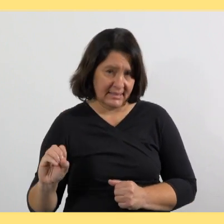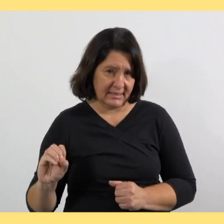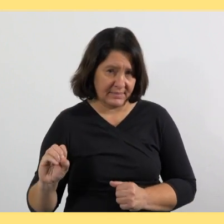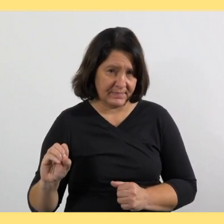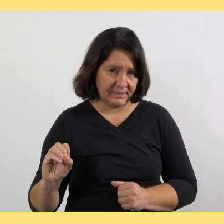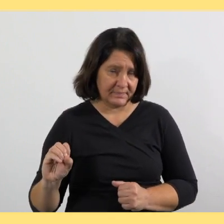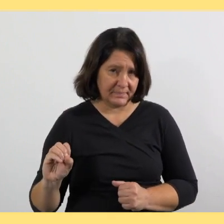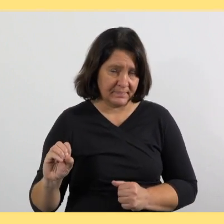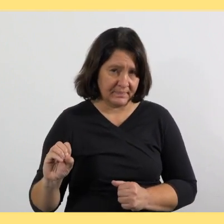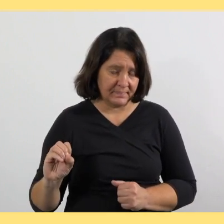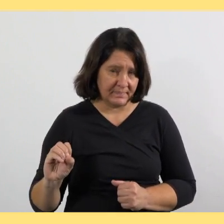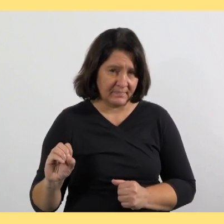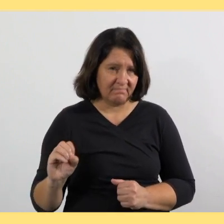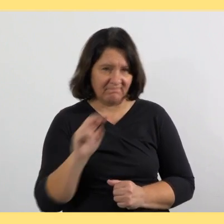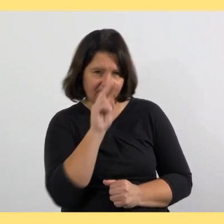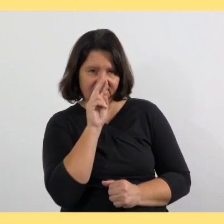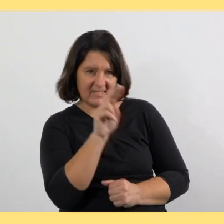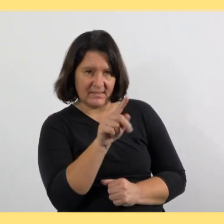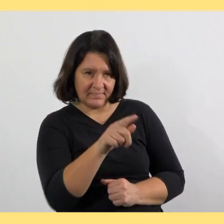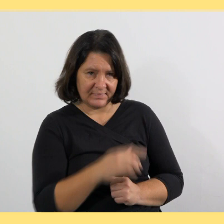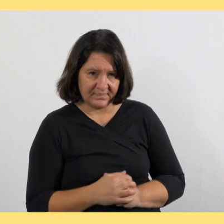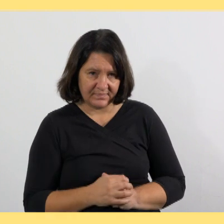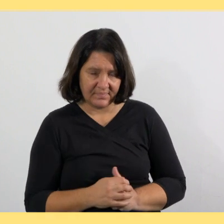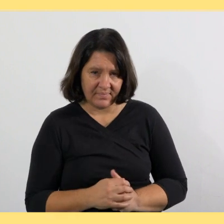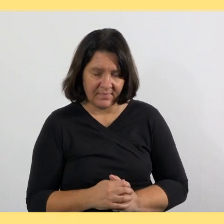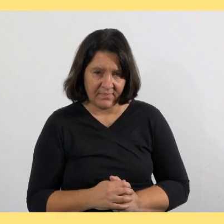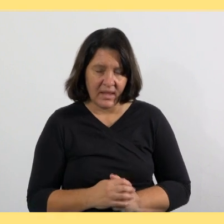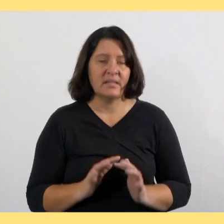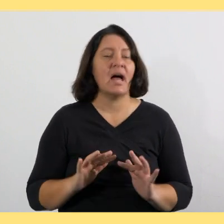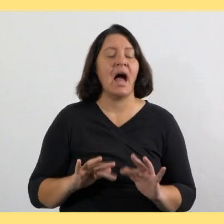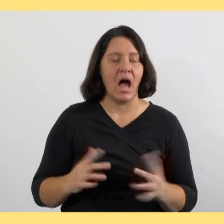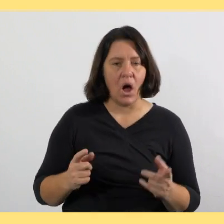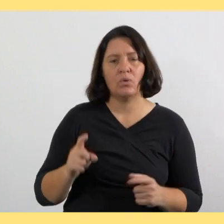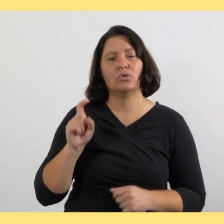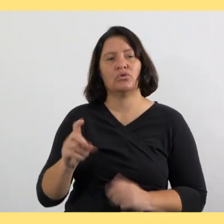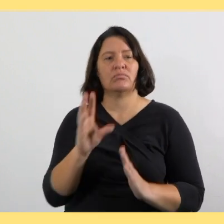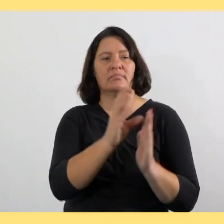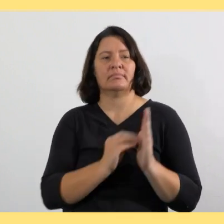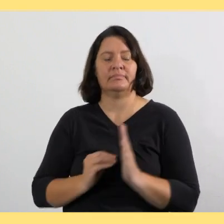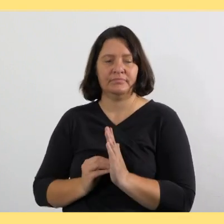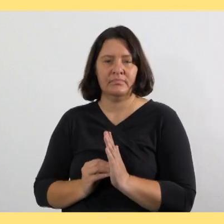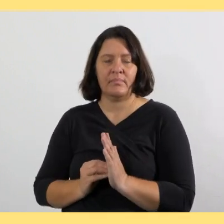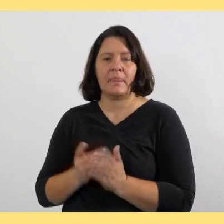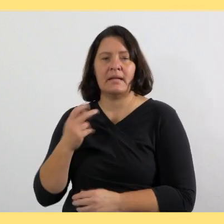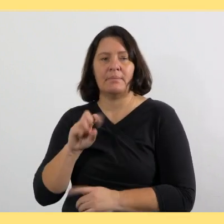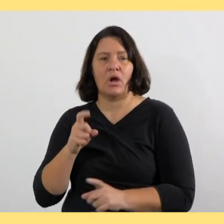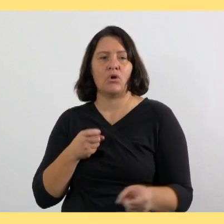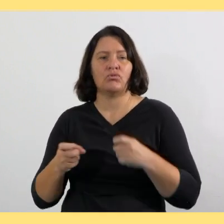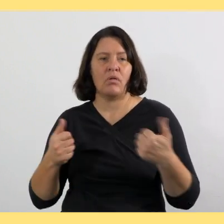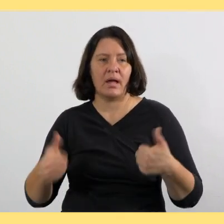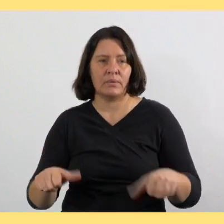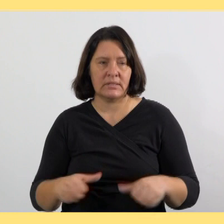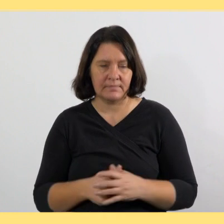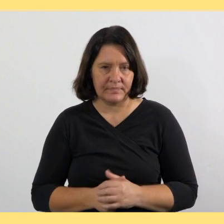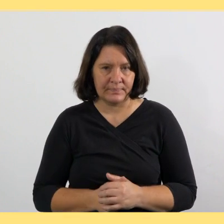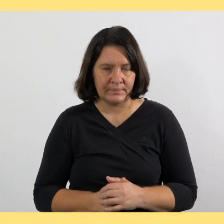890, as you see over here. This is how you should record it in the debtors